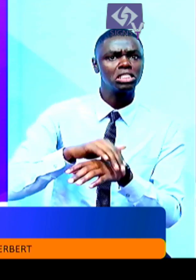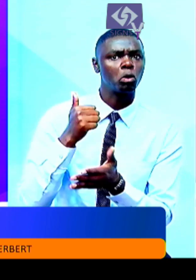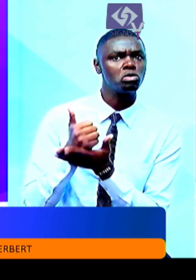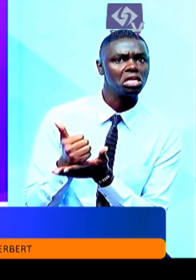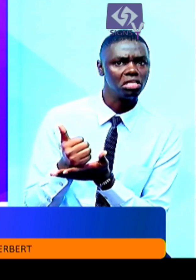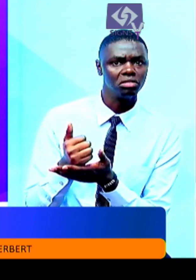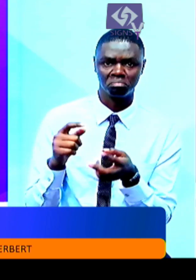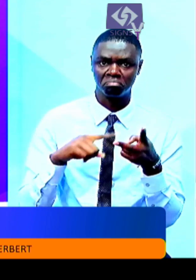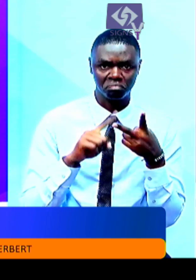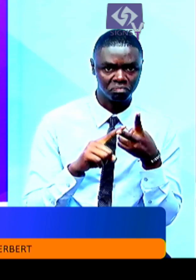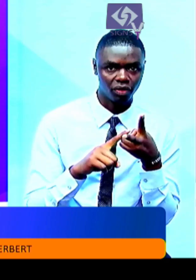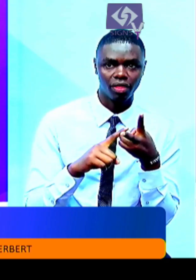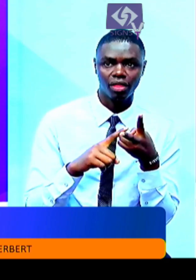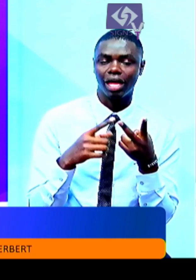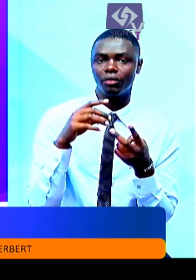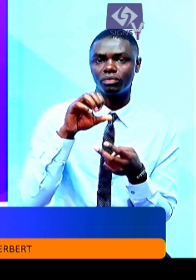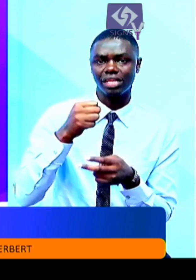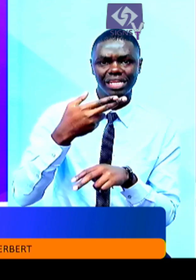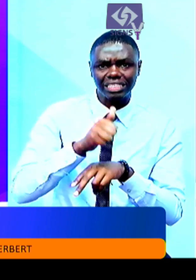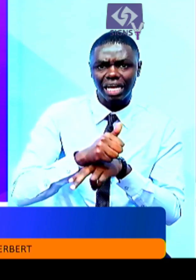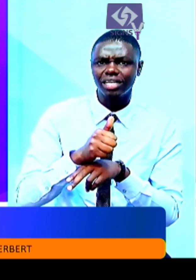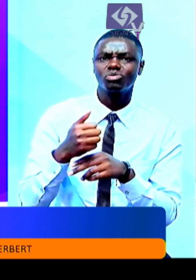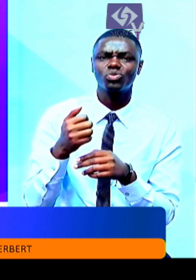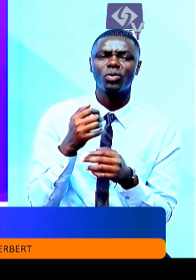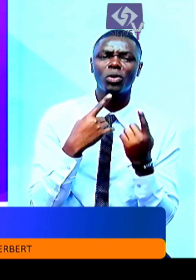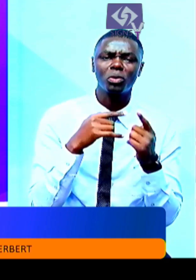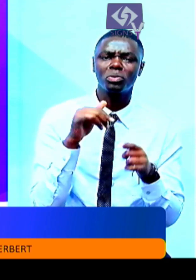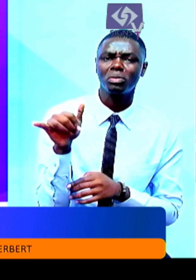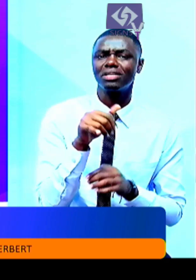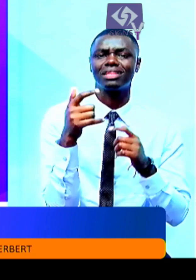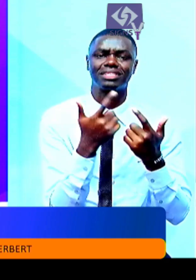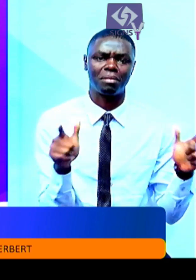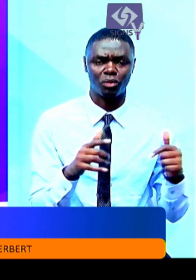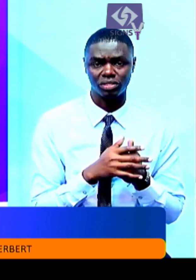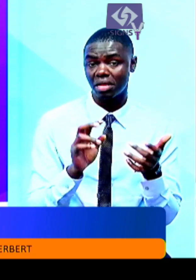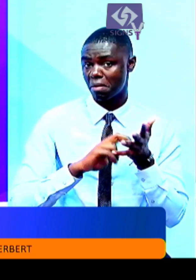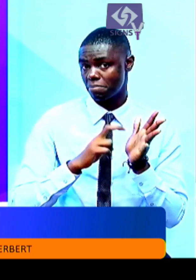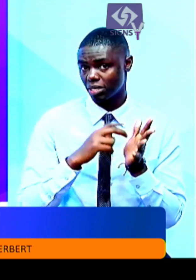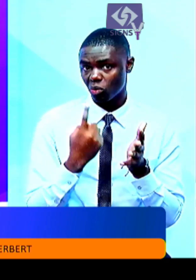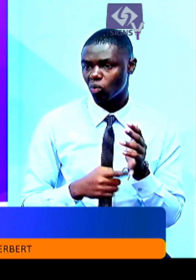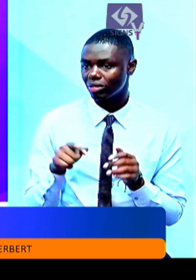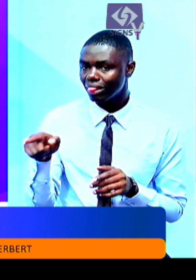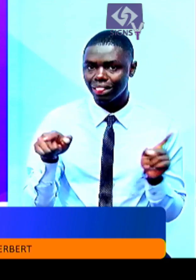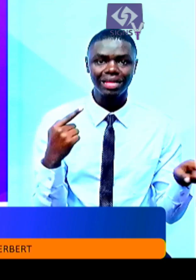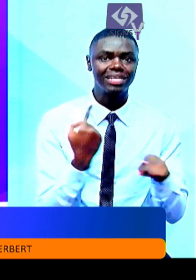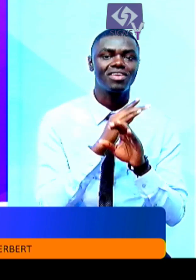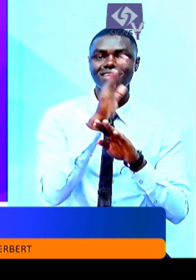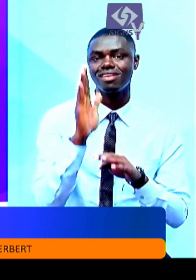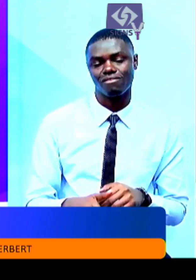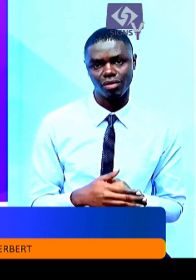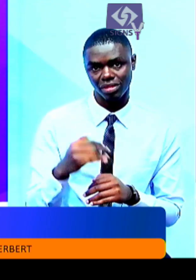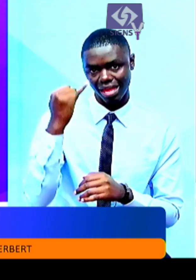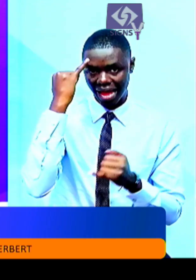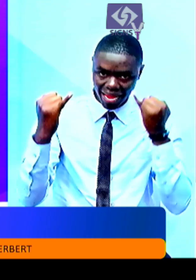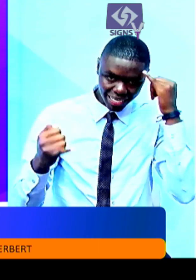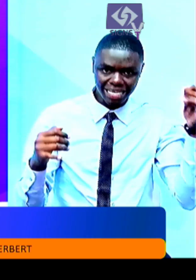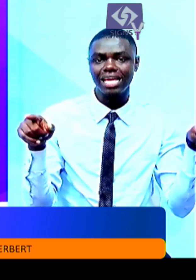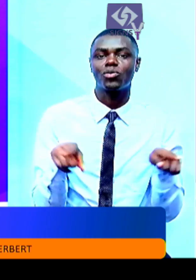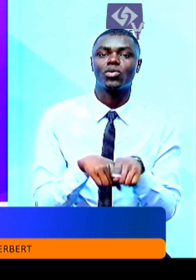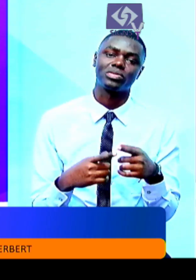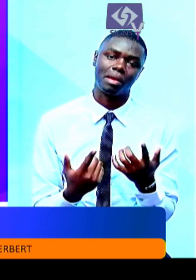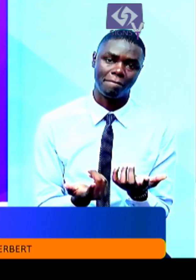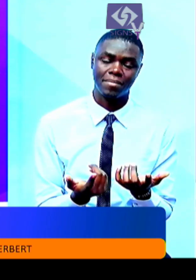told us the issue of Shah. They are just talking the same language generally, which means they were never different. Ideologically, they were not different. I